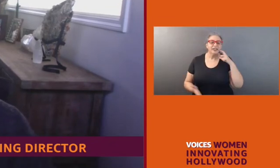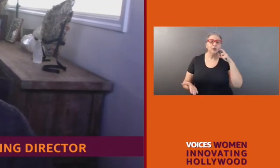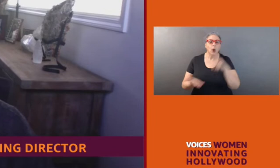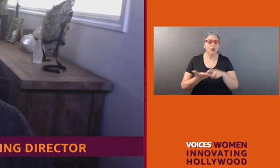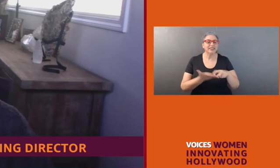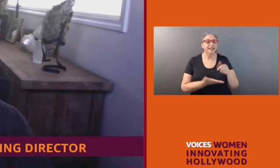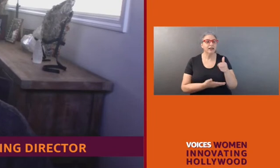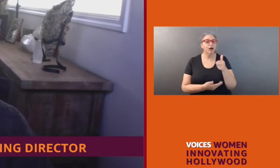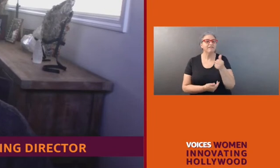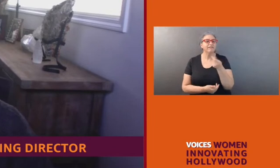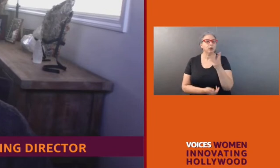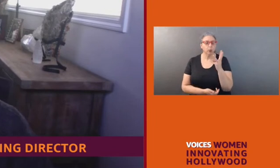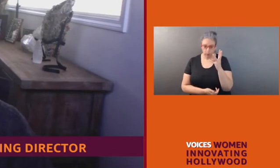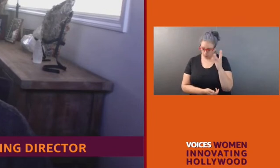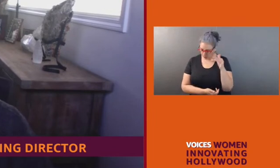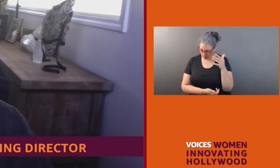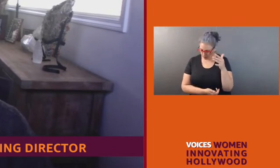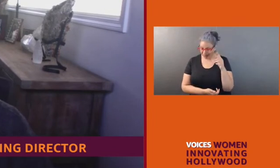very few